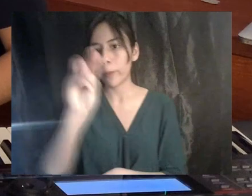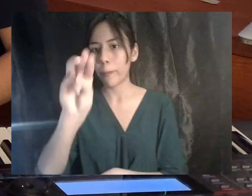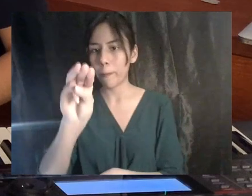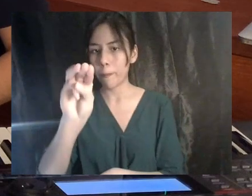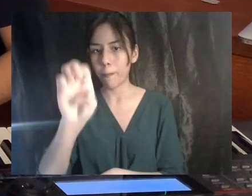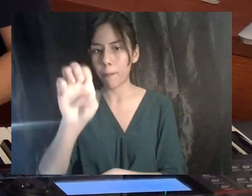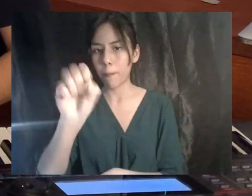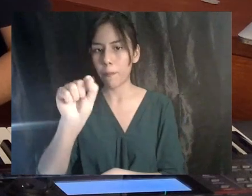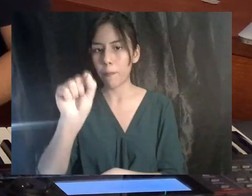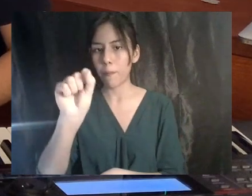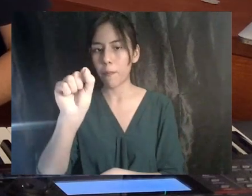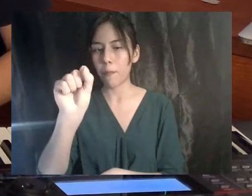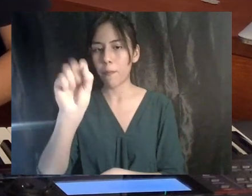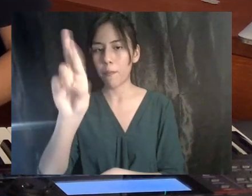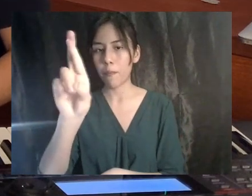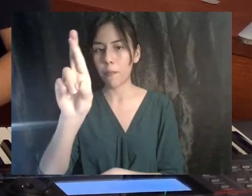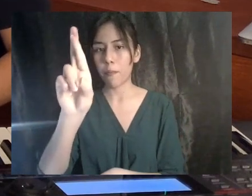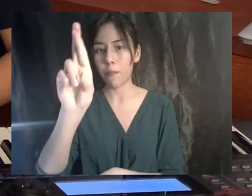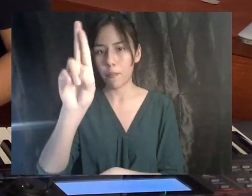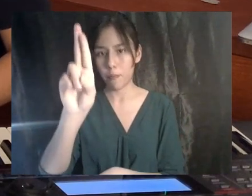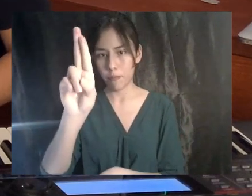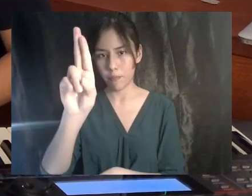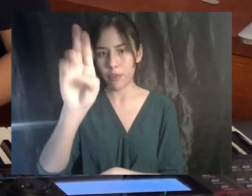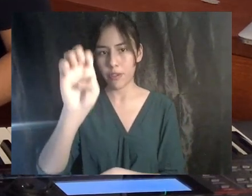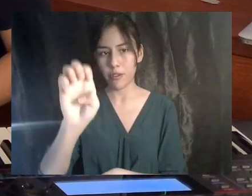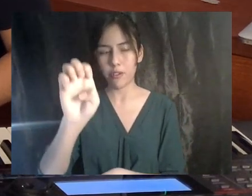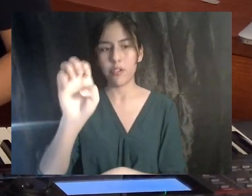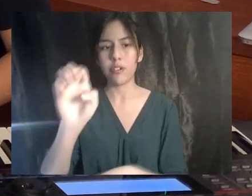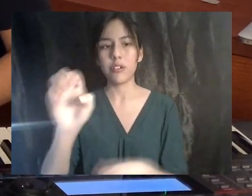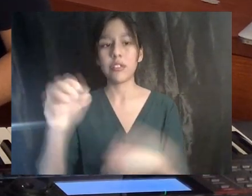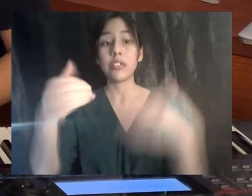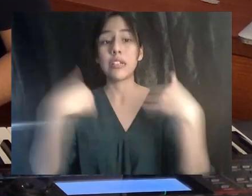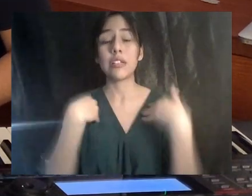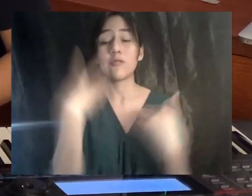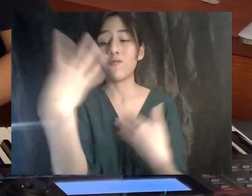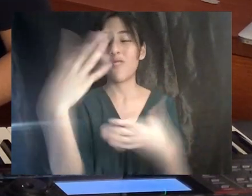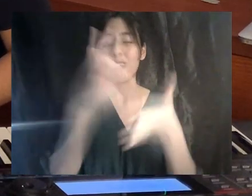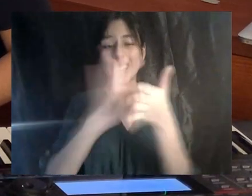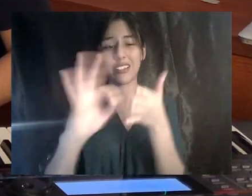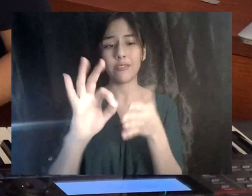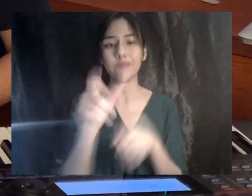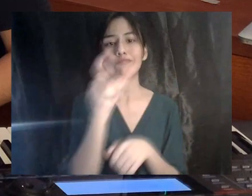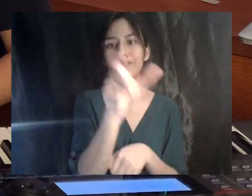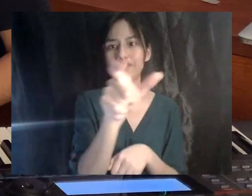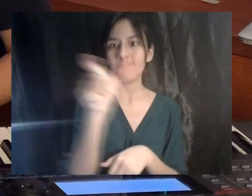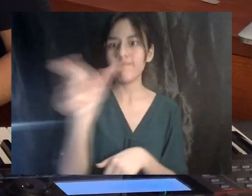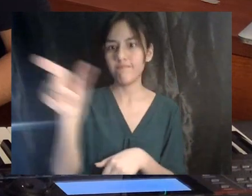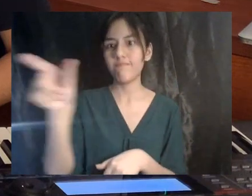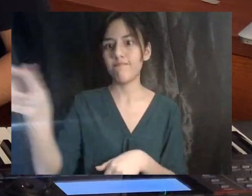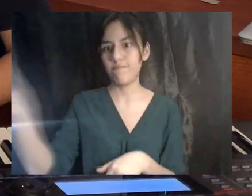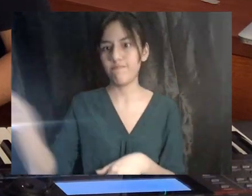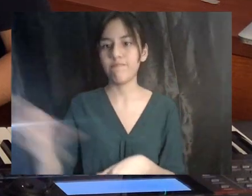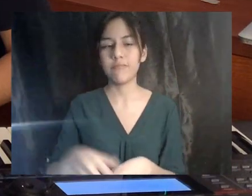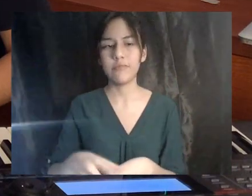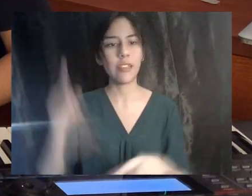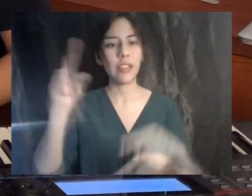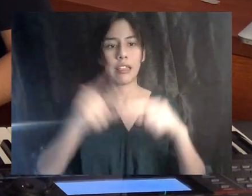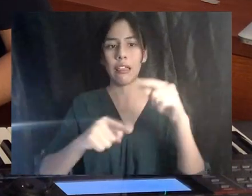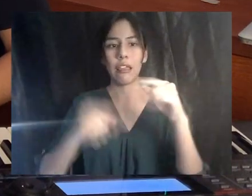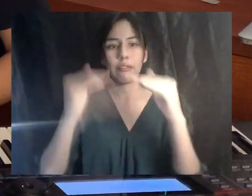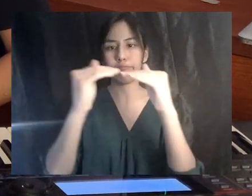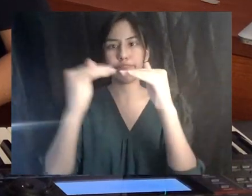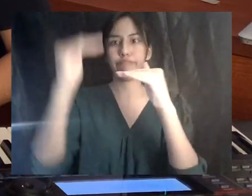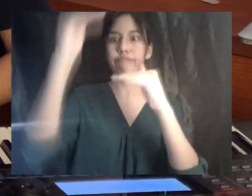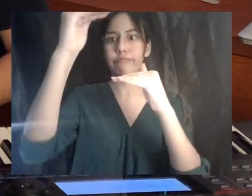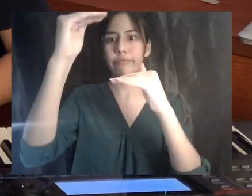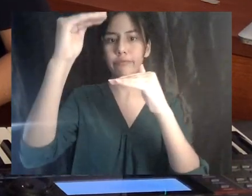there's going to be 4 counts in each measure. There can't be any more than 4 counts in